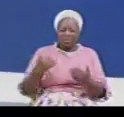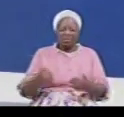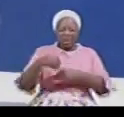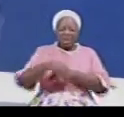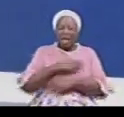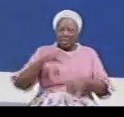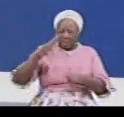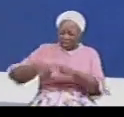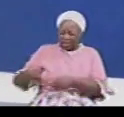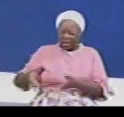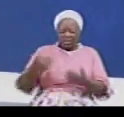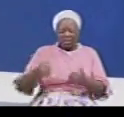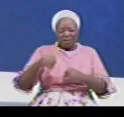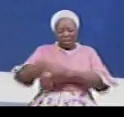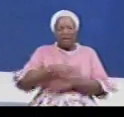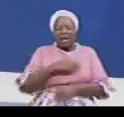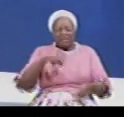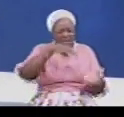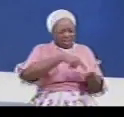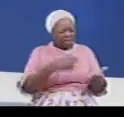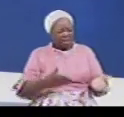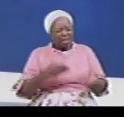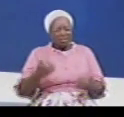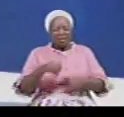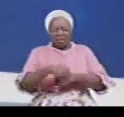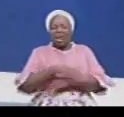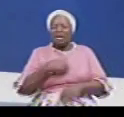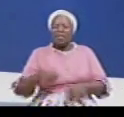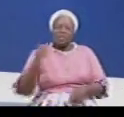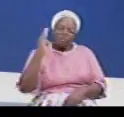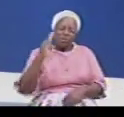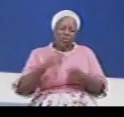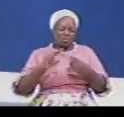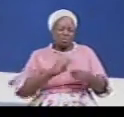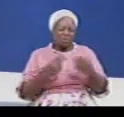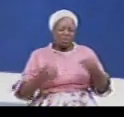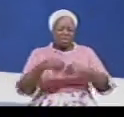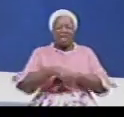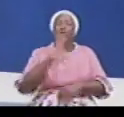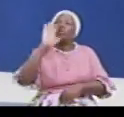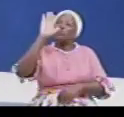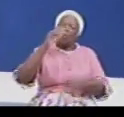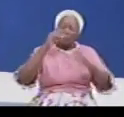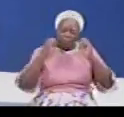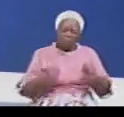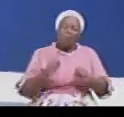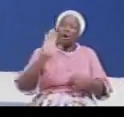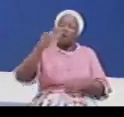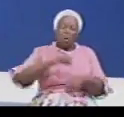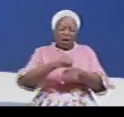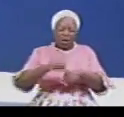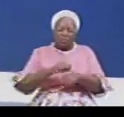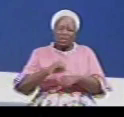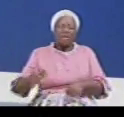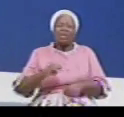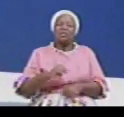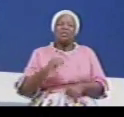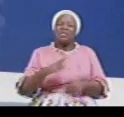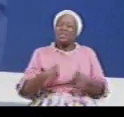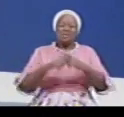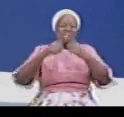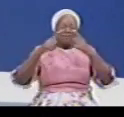tonight. As he ministers here tonight. Your power. Your power. Your anointing.